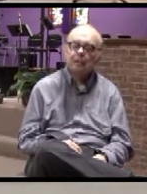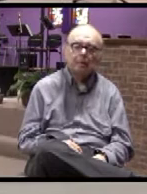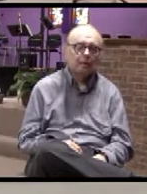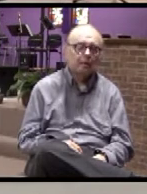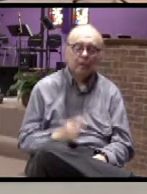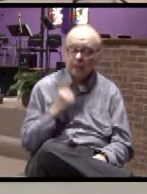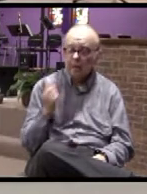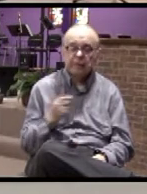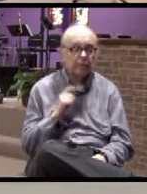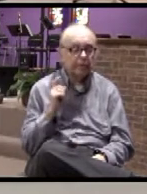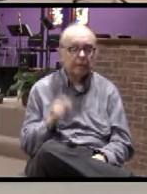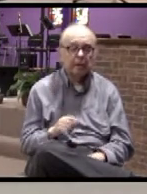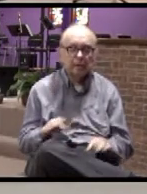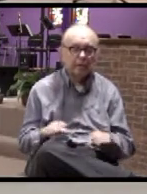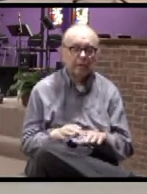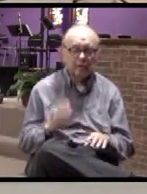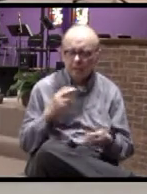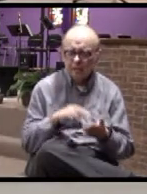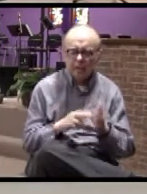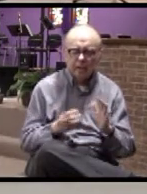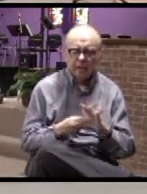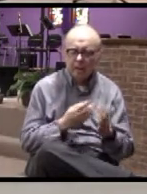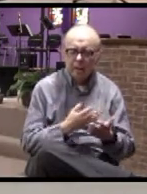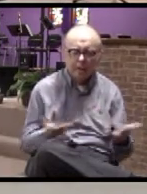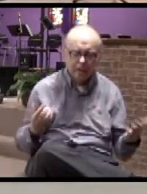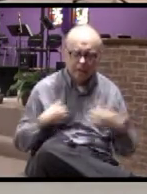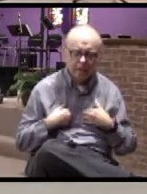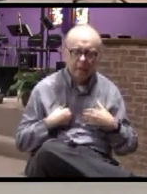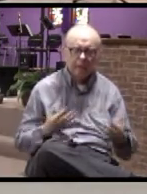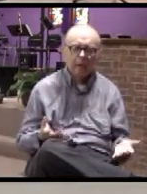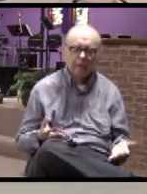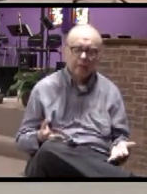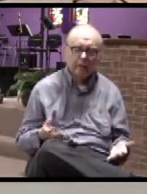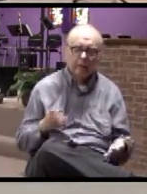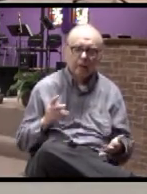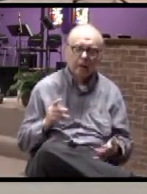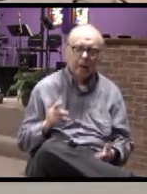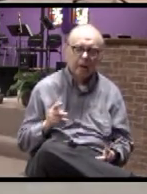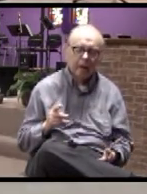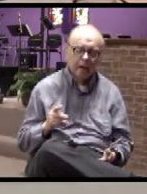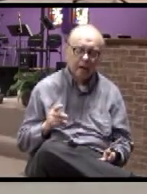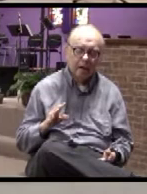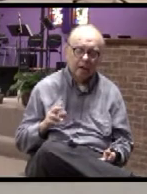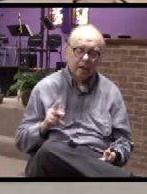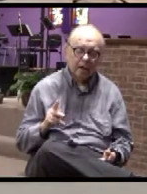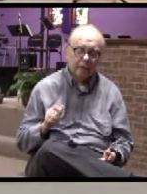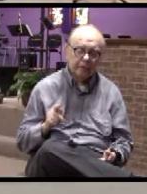That is the only requirement. You mean if the only thing that I got is a pair of pajamas? Come on.